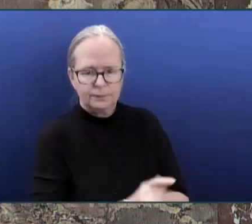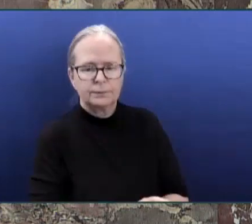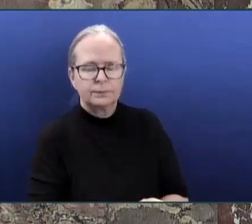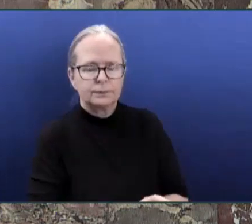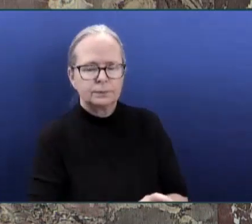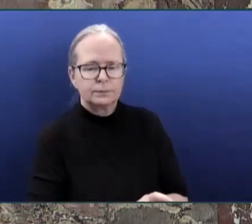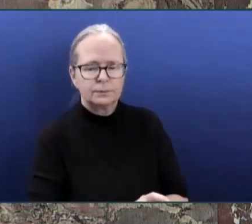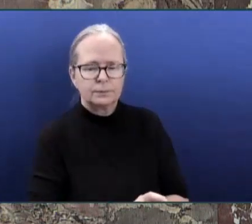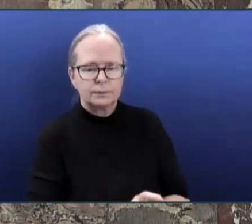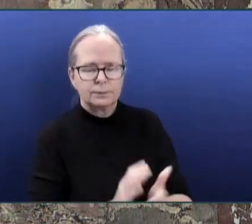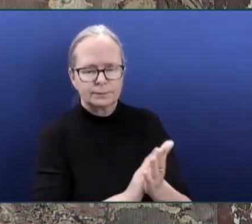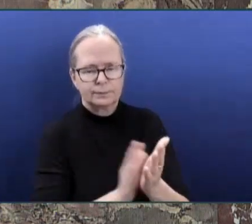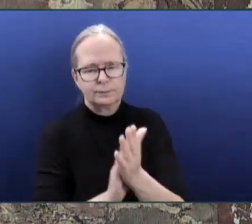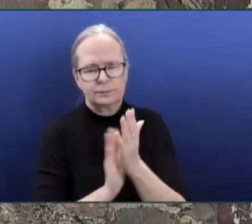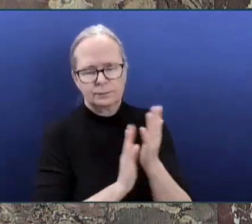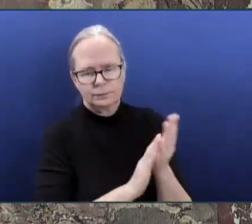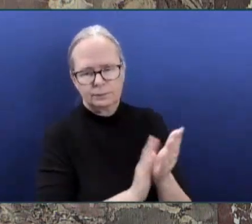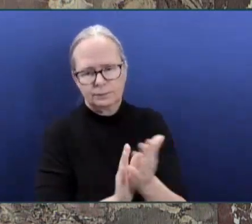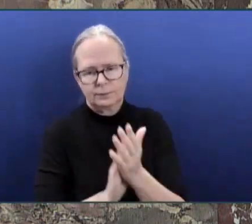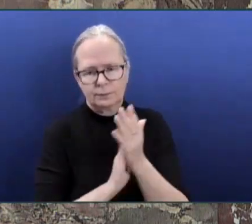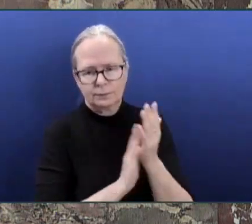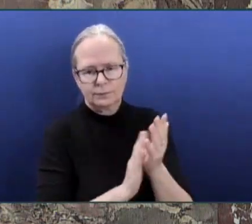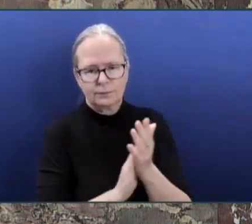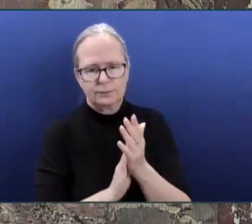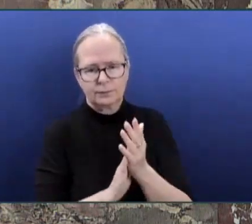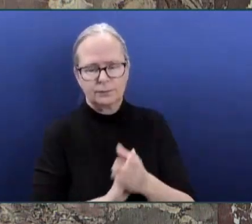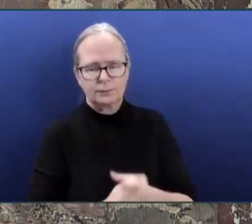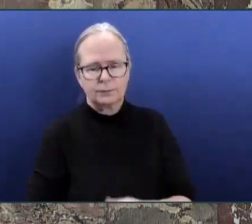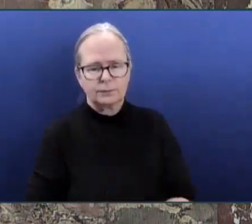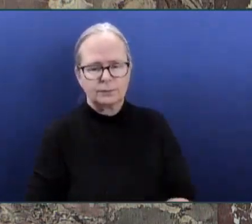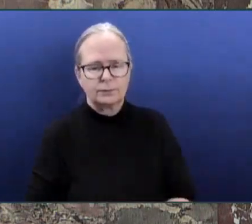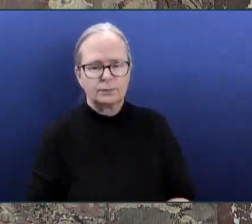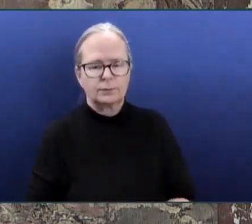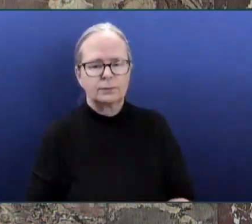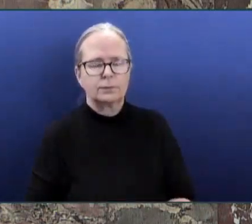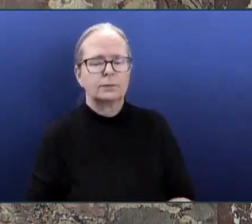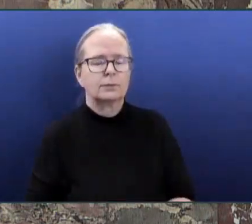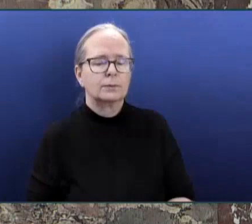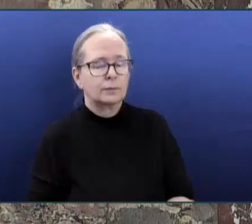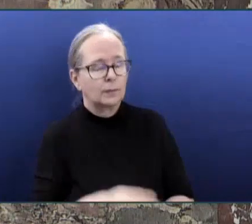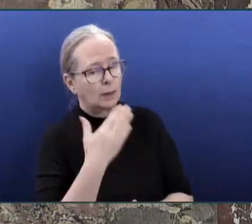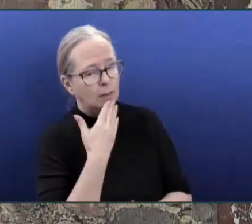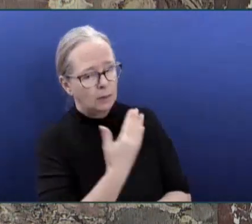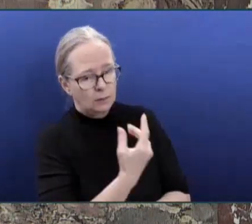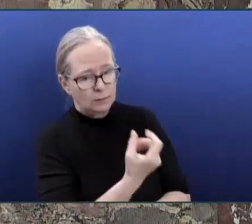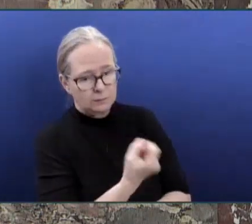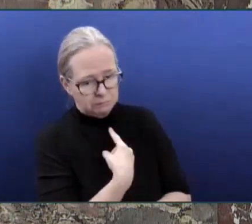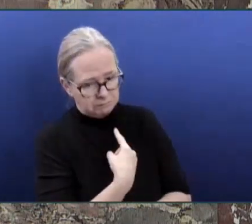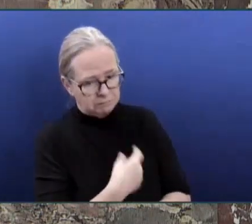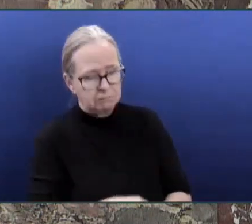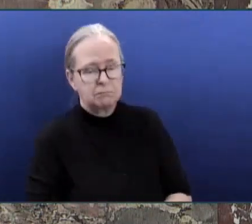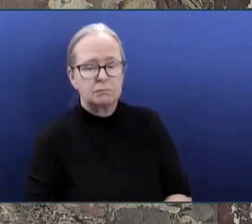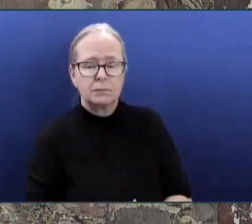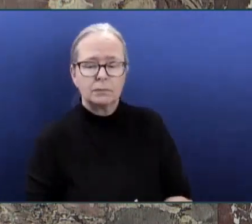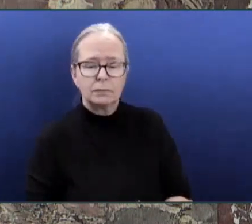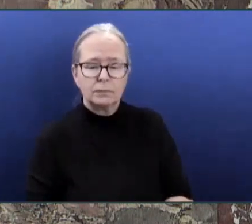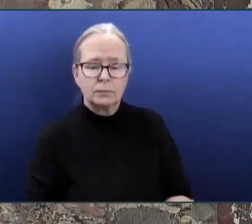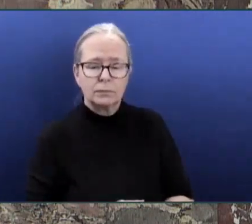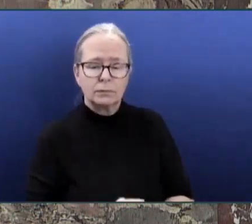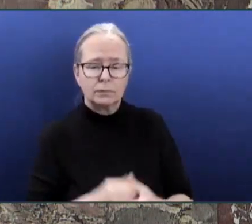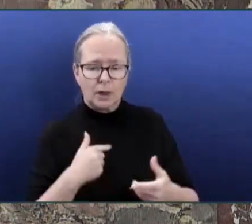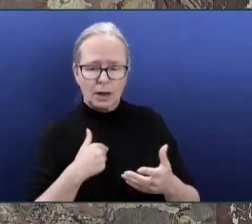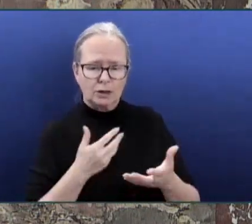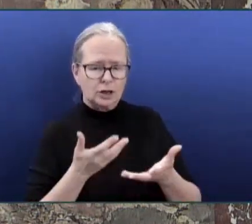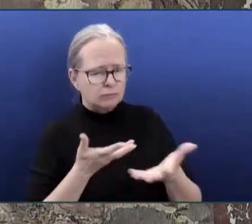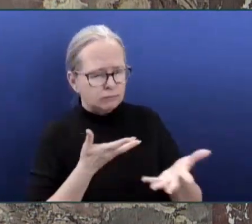Thank you, Honourable Speaker, and thank you to the member for the question. I think, when I talk to British Columbians, if there's an issue that's front